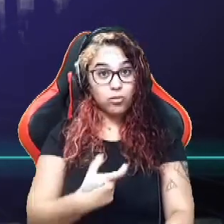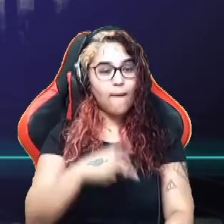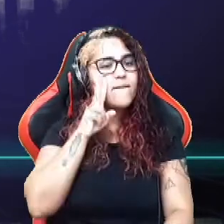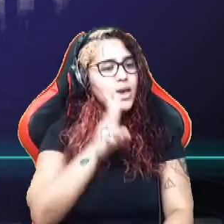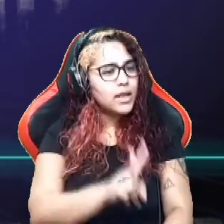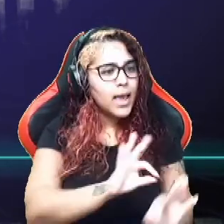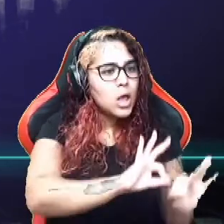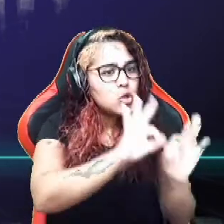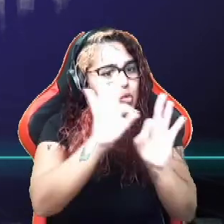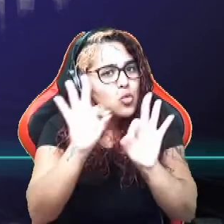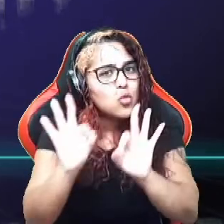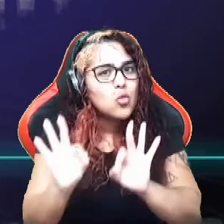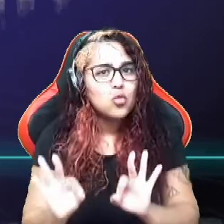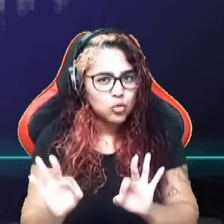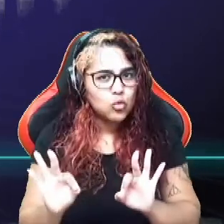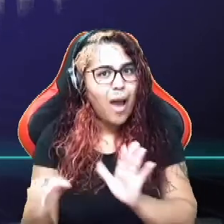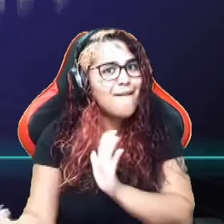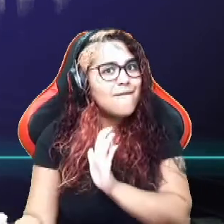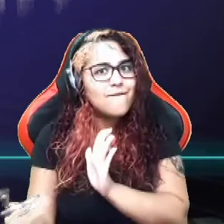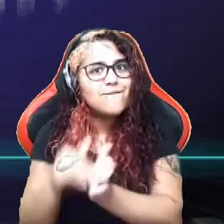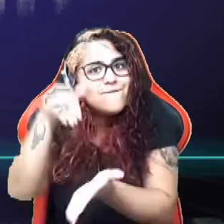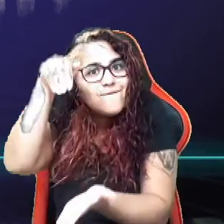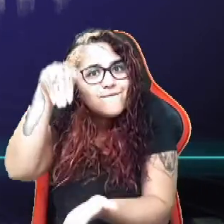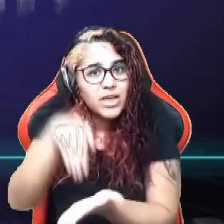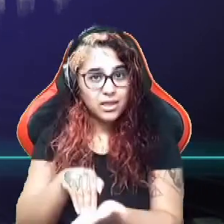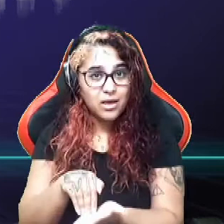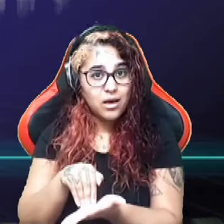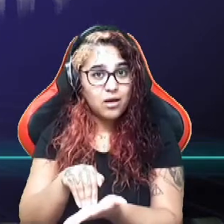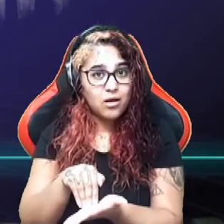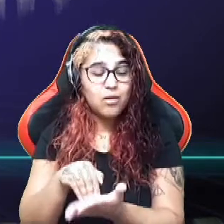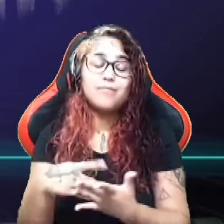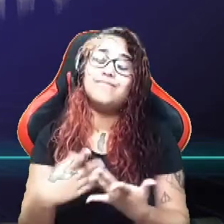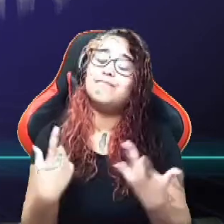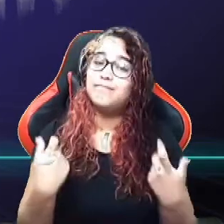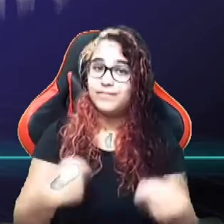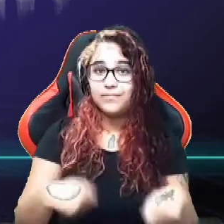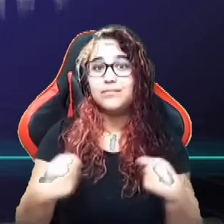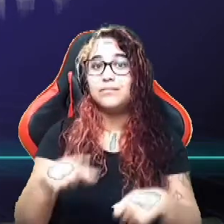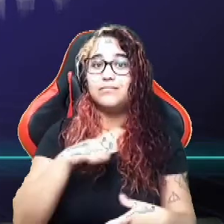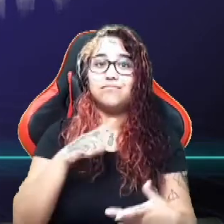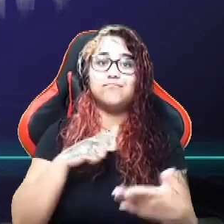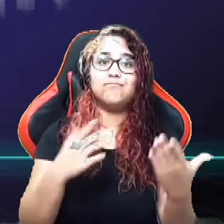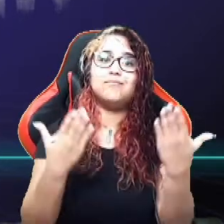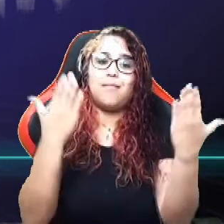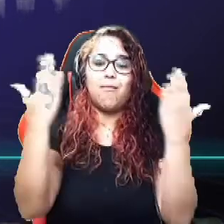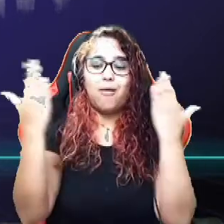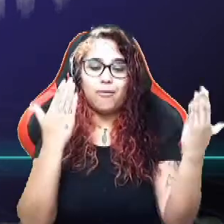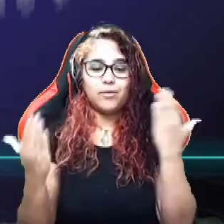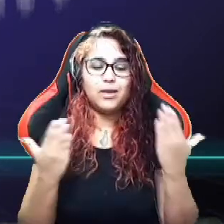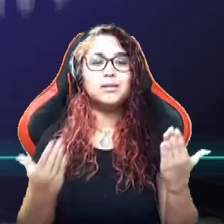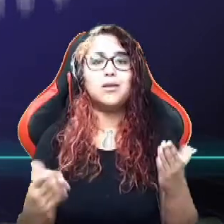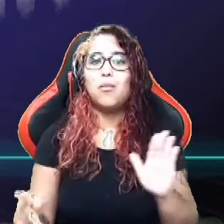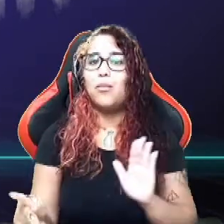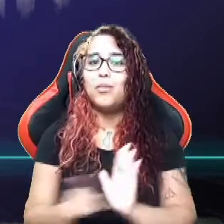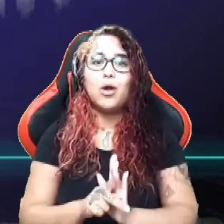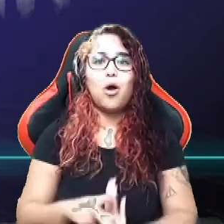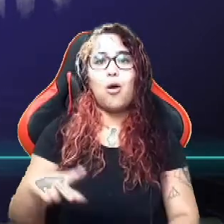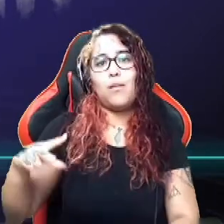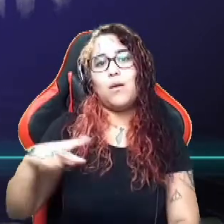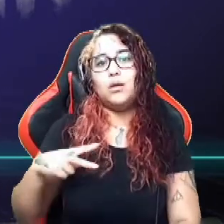video to the end? This is crucial. You need to be able to evaluate your